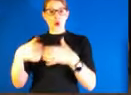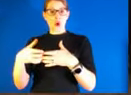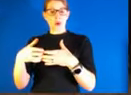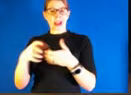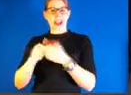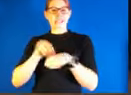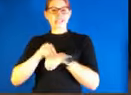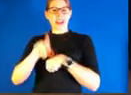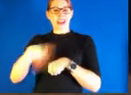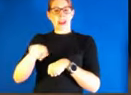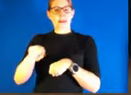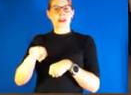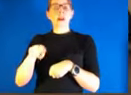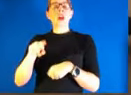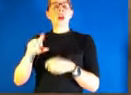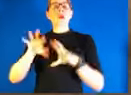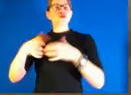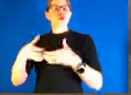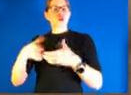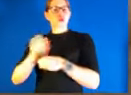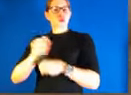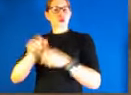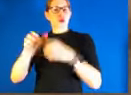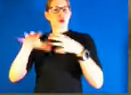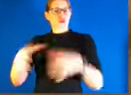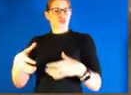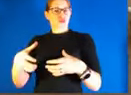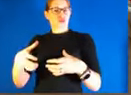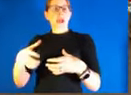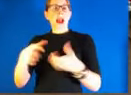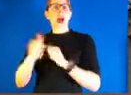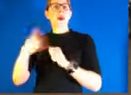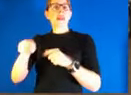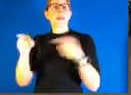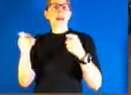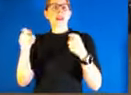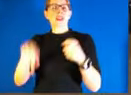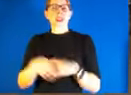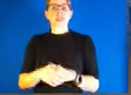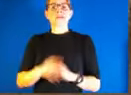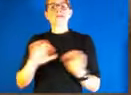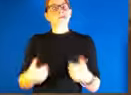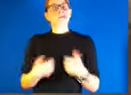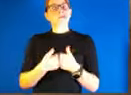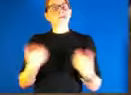about the patients. But how are crews managing all of this? It's incredibly